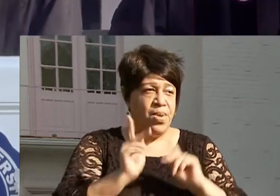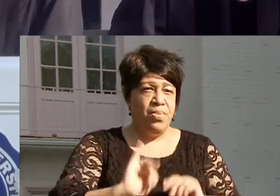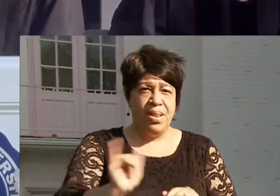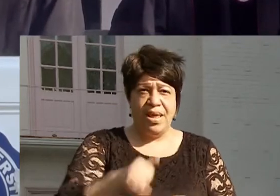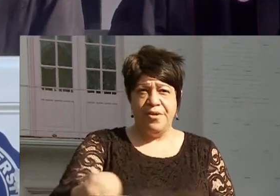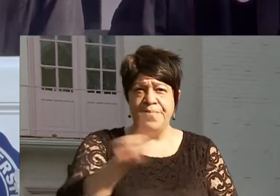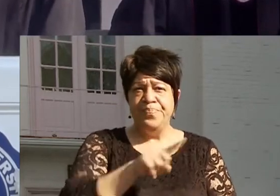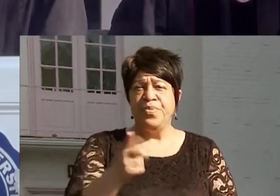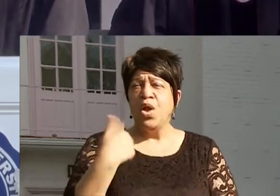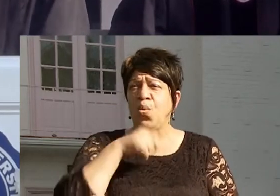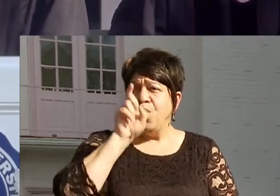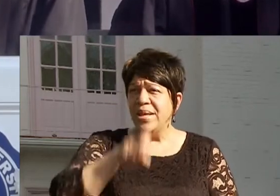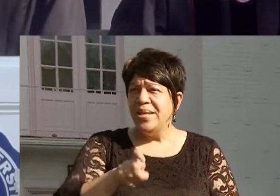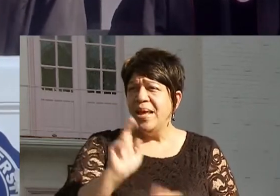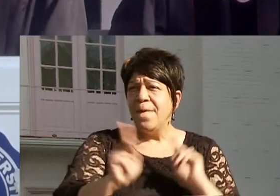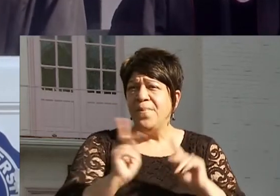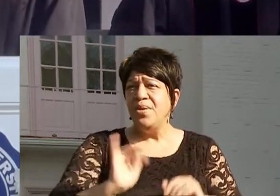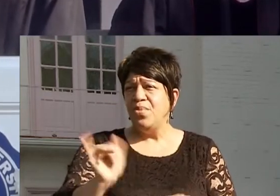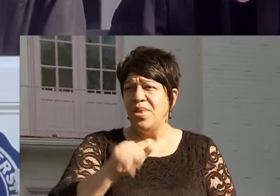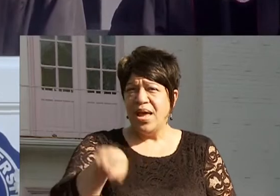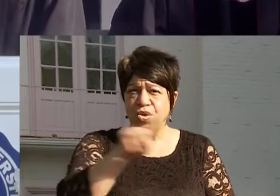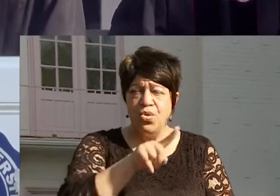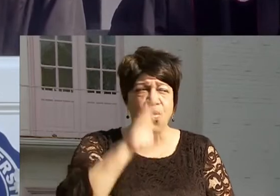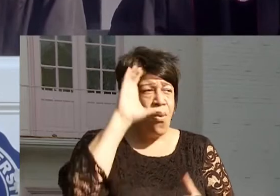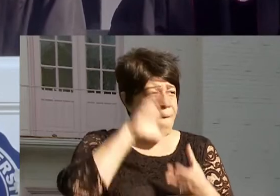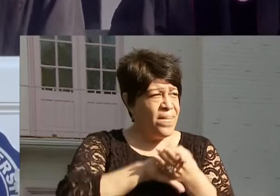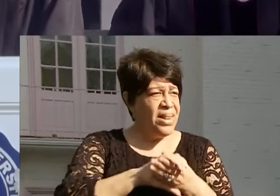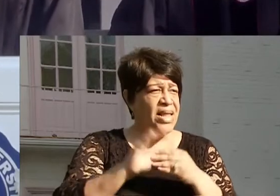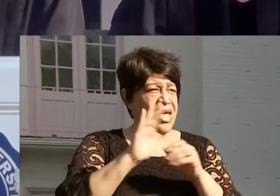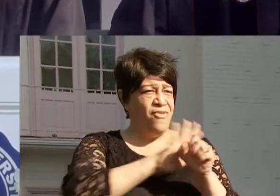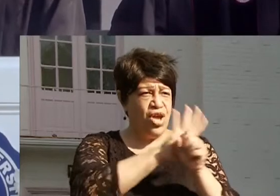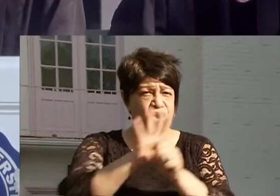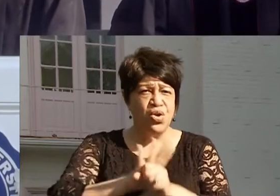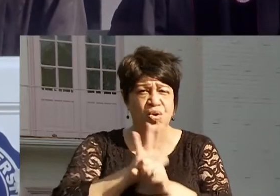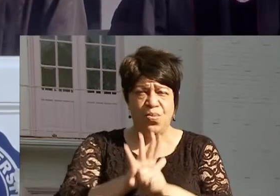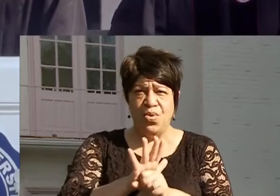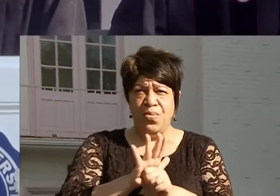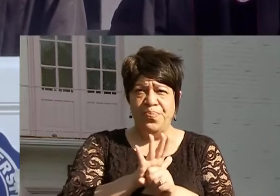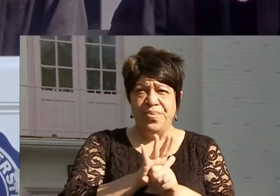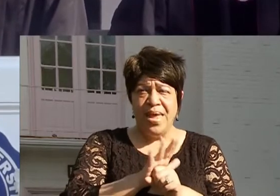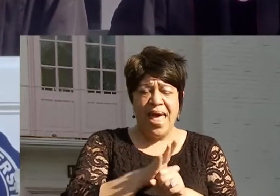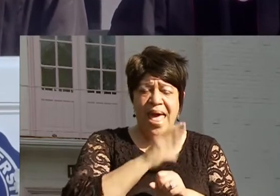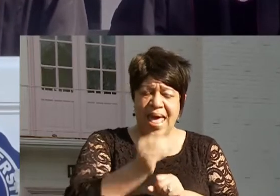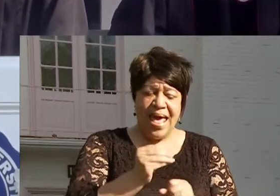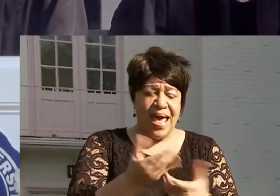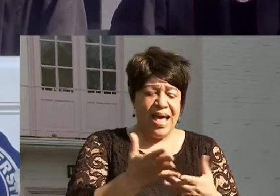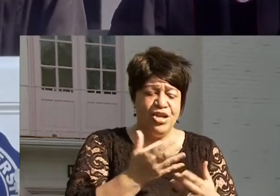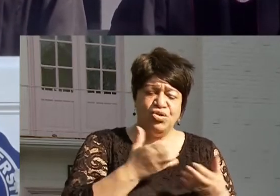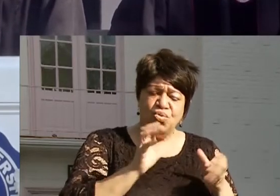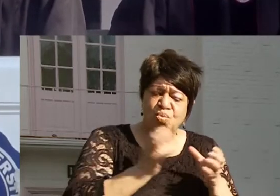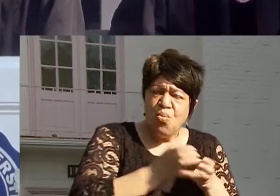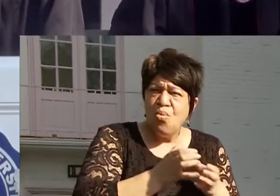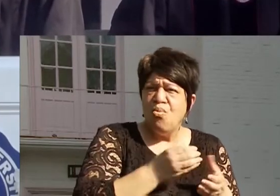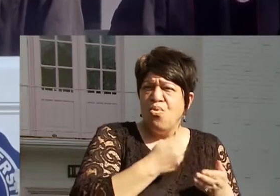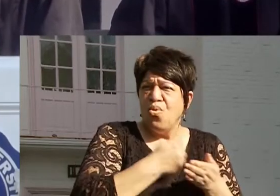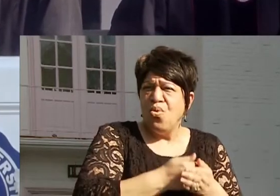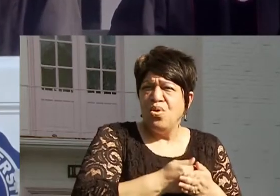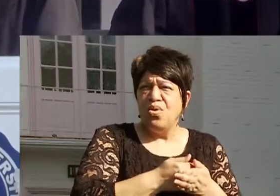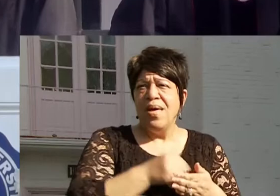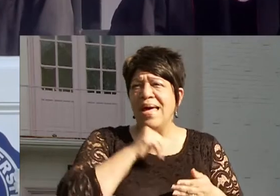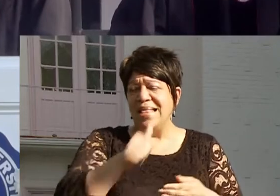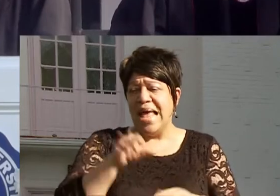We need individuals like you who believe in a community as a form of intimacy, not a construct or a voting